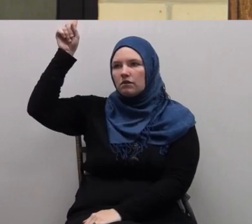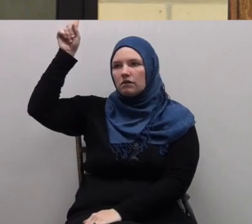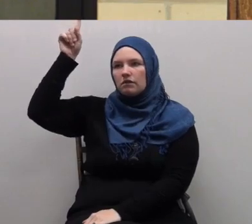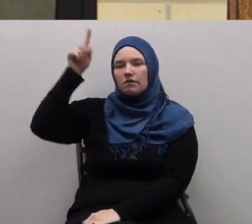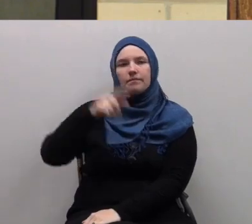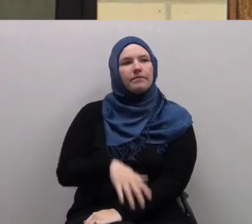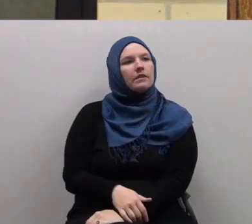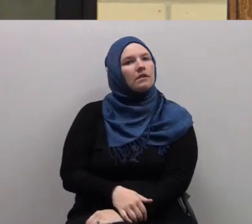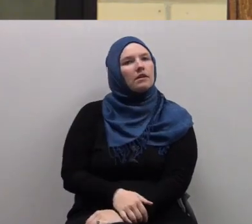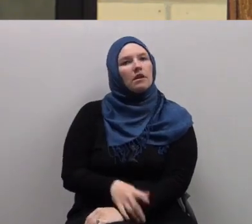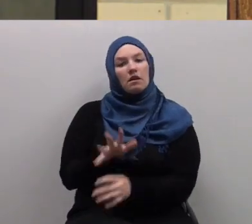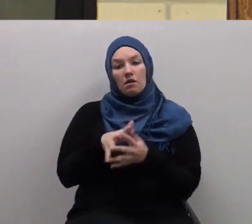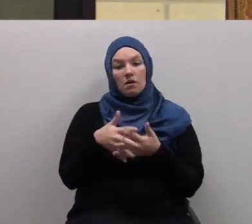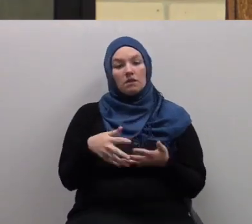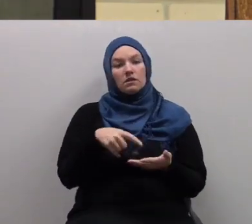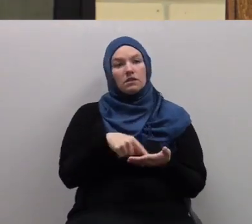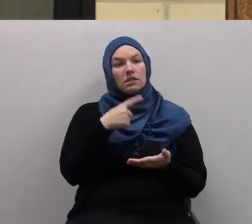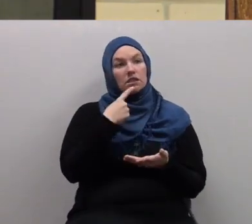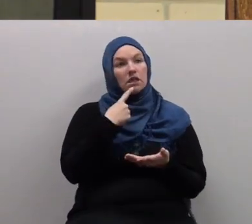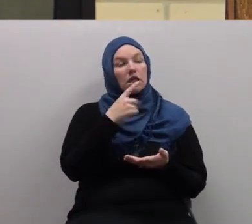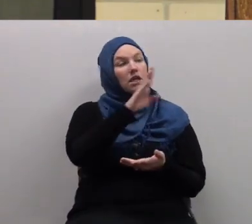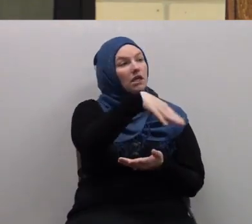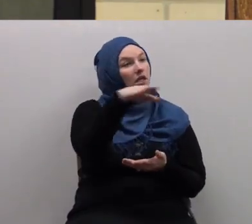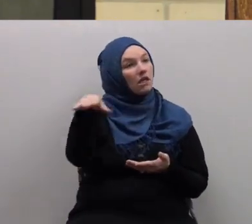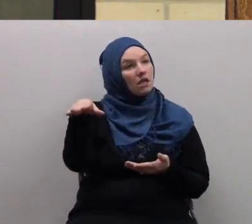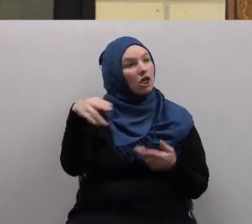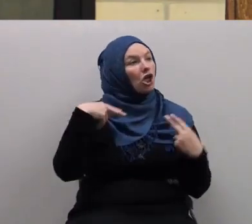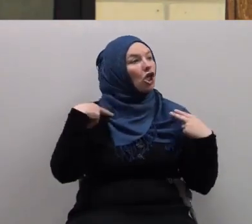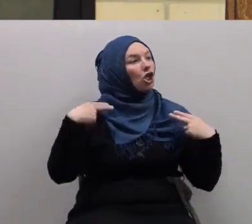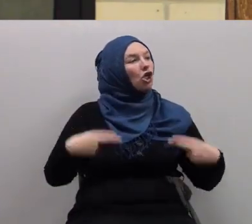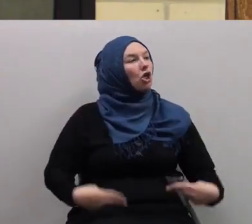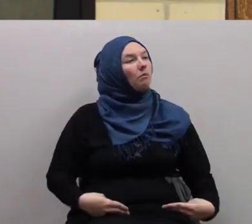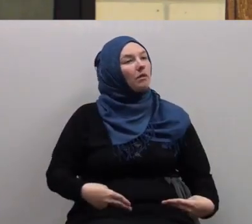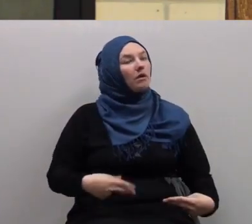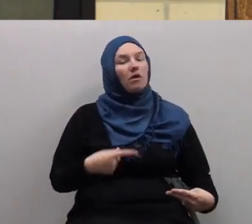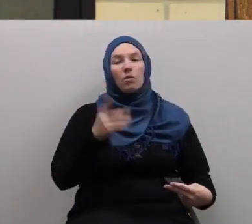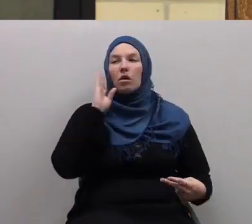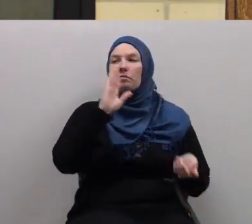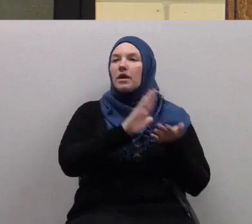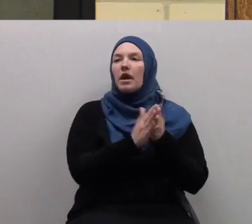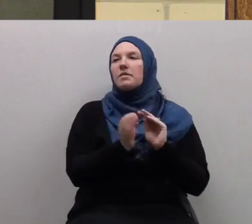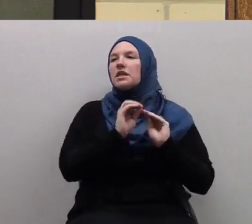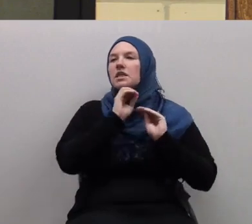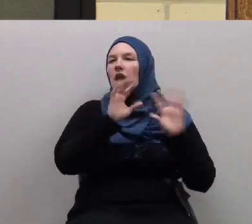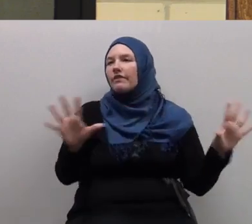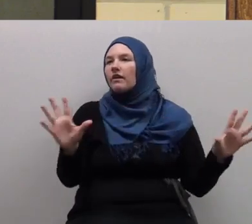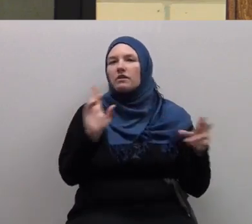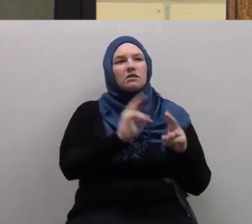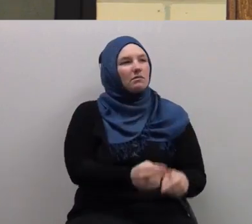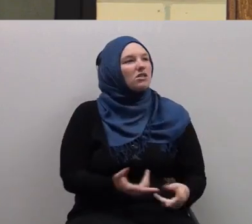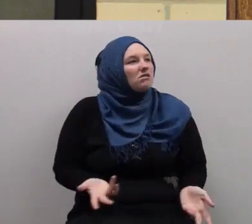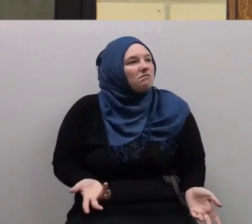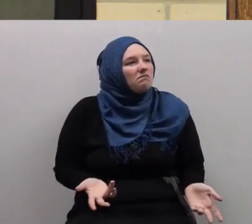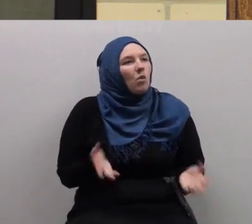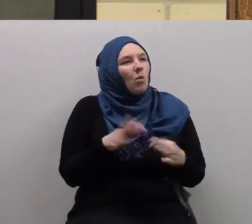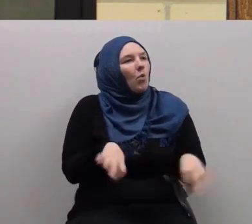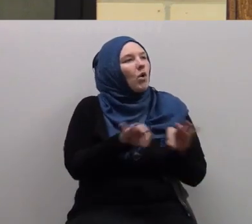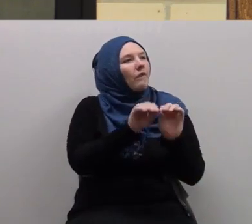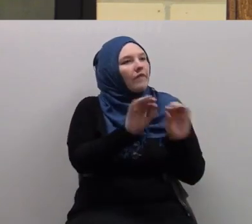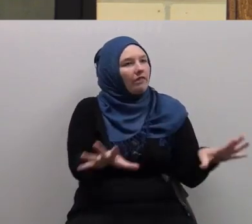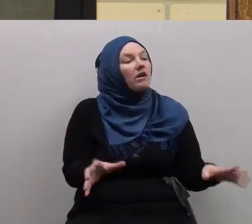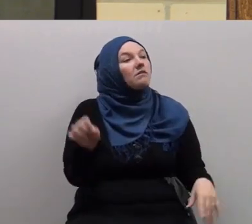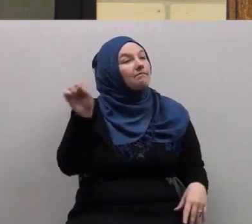Has it ever come a time when man was nothing to mention? Nothing. Yes, there